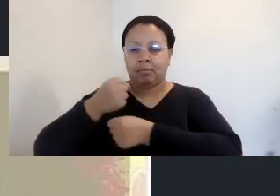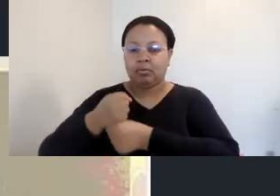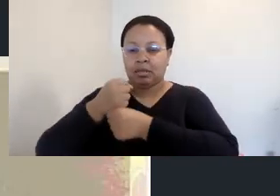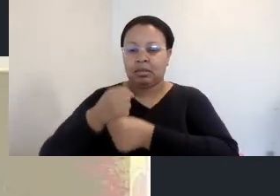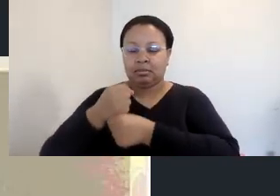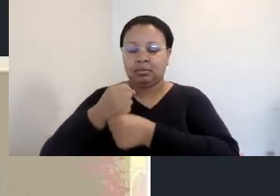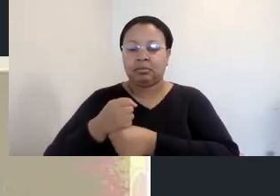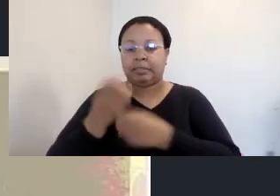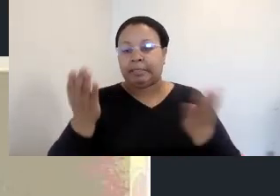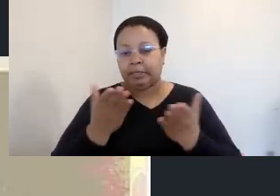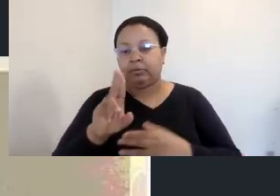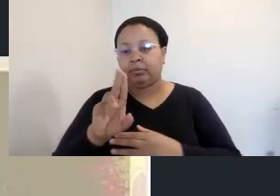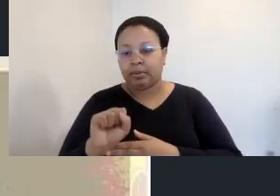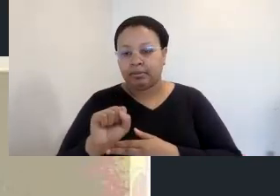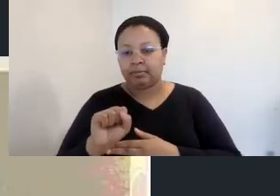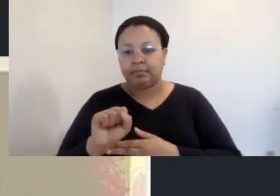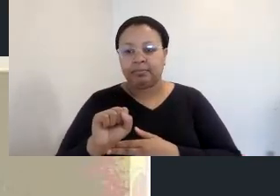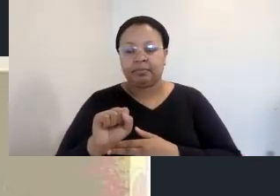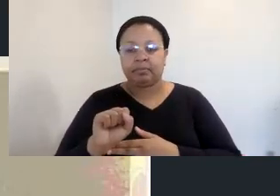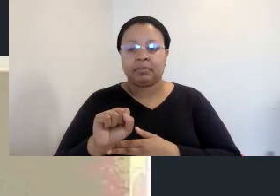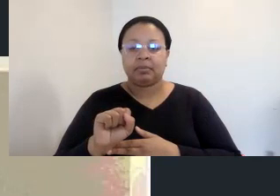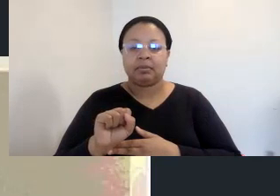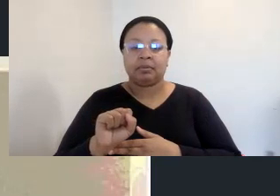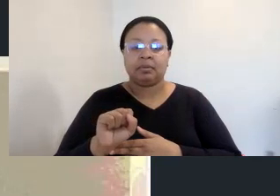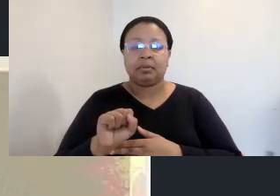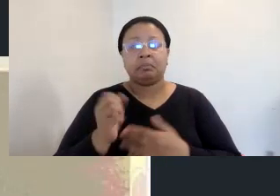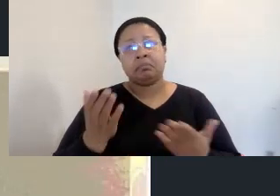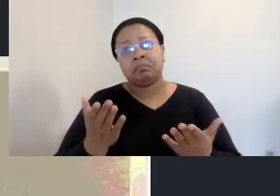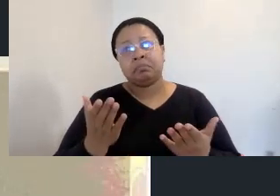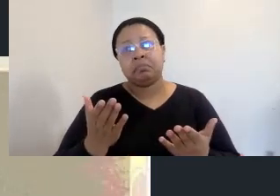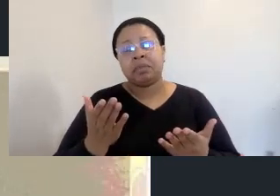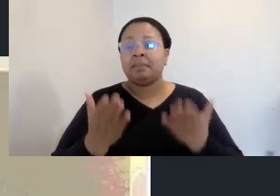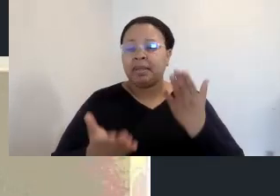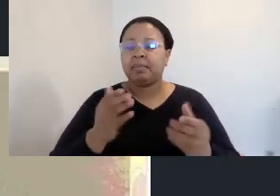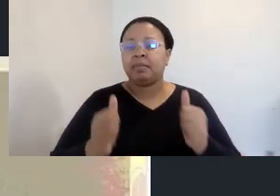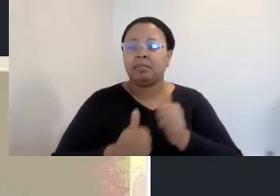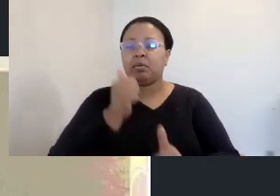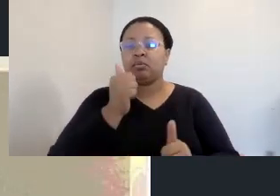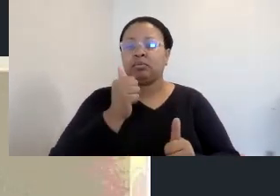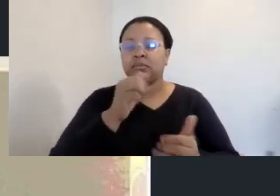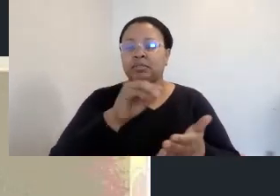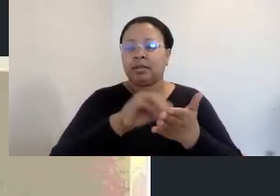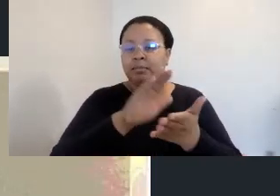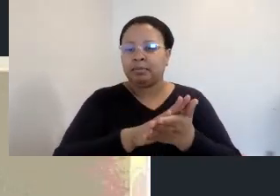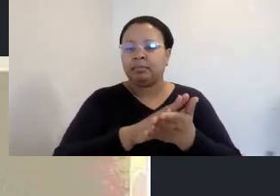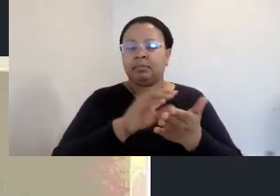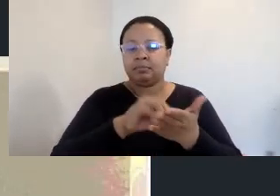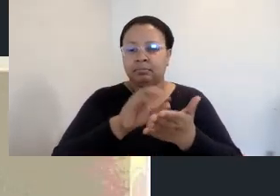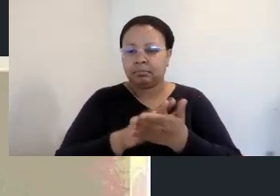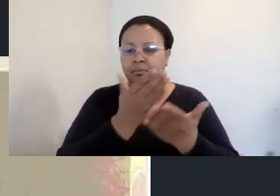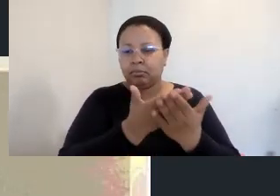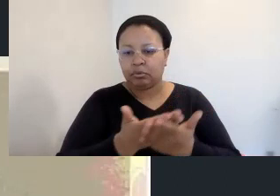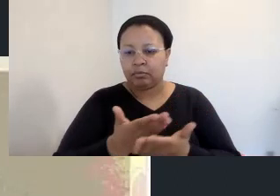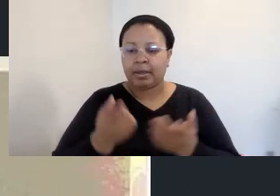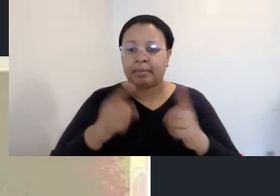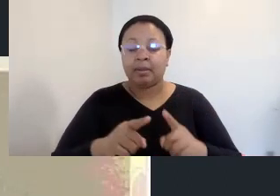protest in the US. So, and quite possibly the most documented. So over 1,000 people in this case